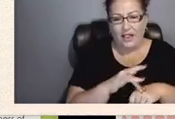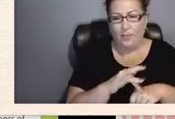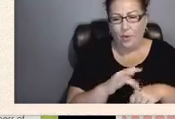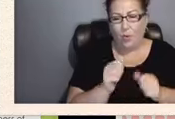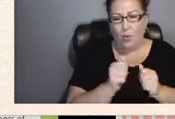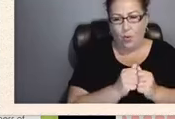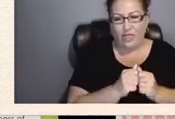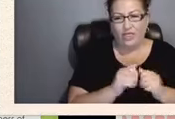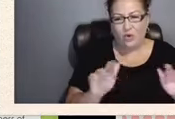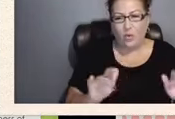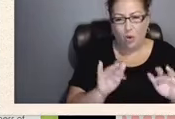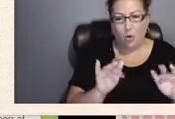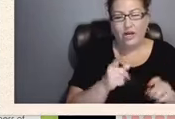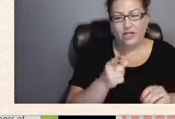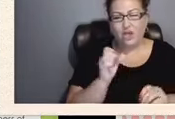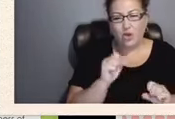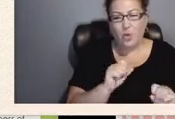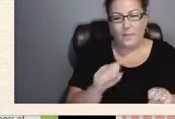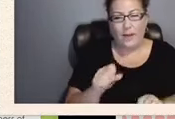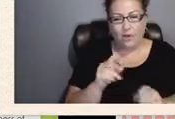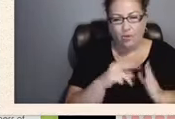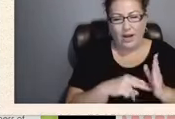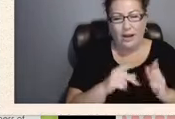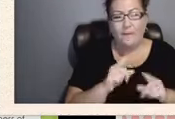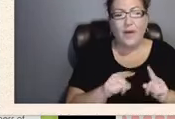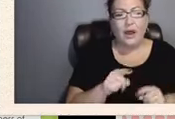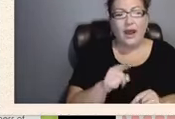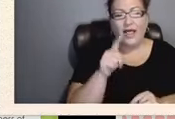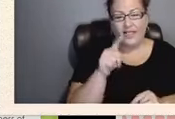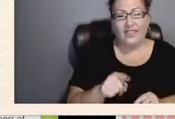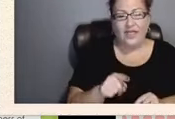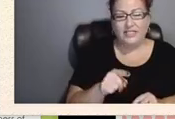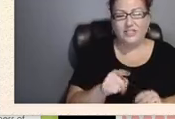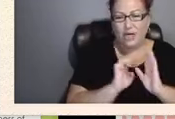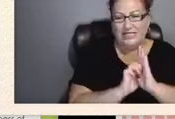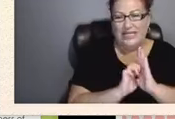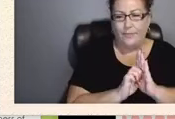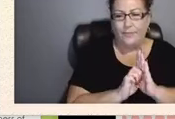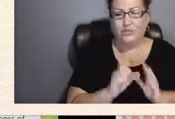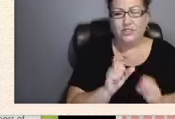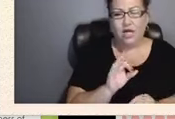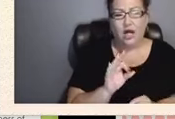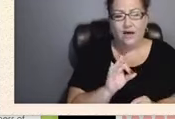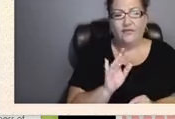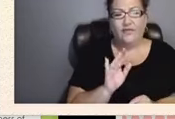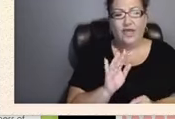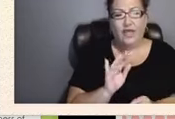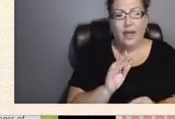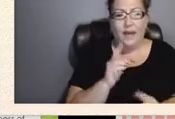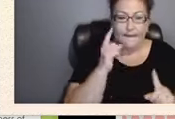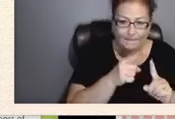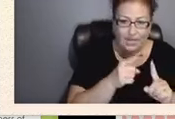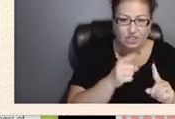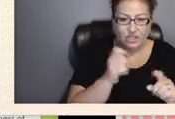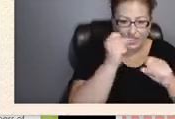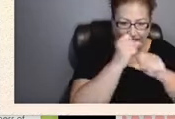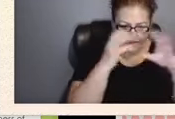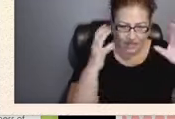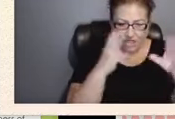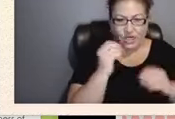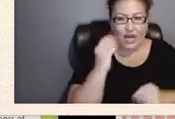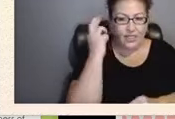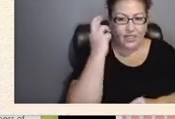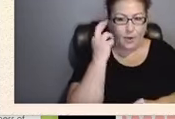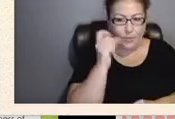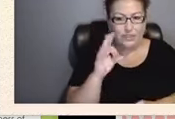recording, so you'll be able to read it. But these are examples of the mission, vision, and purpose of Florida